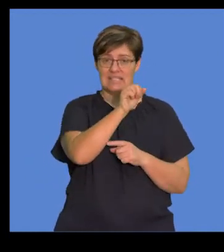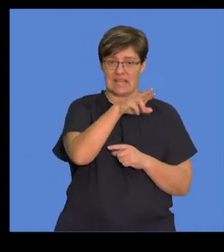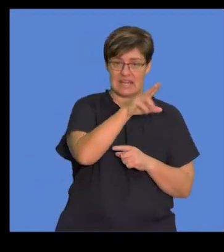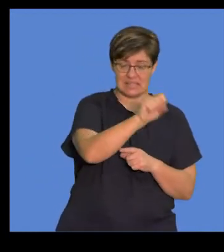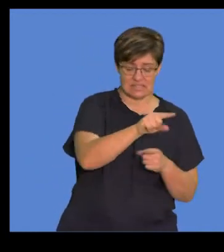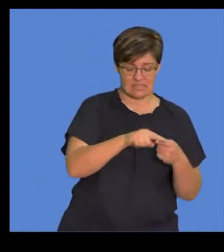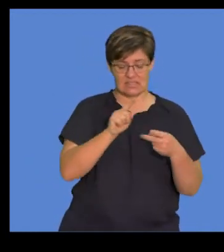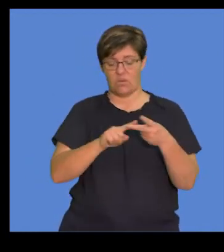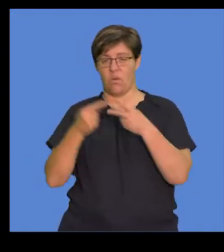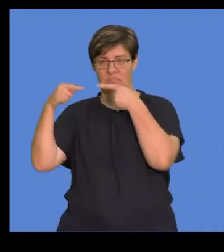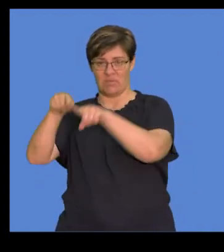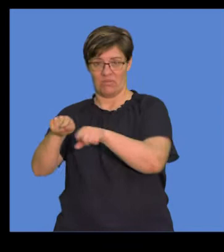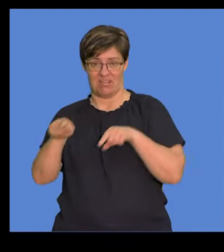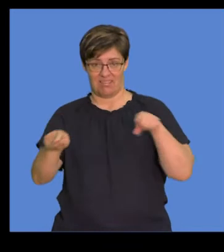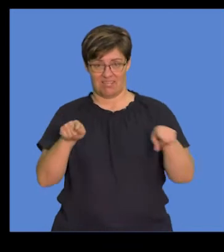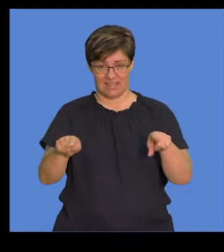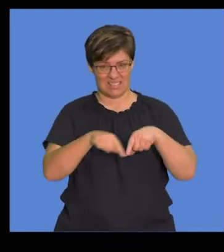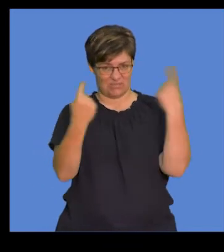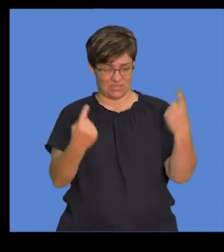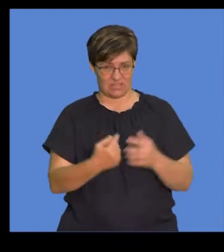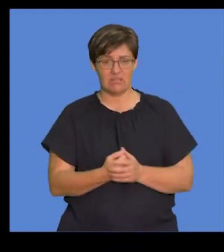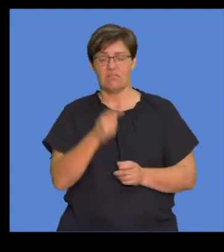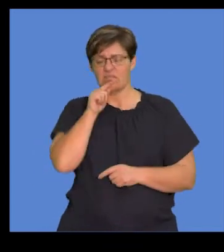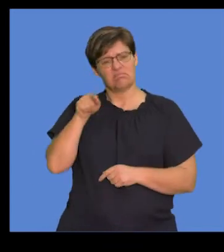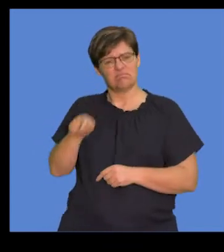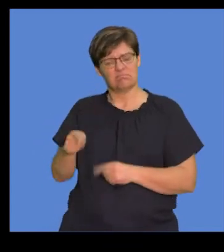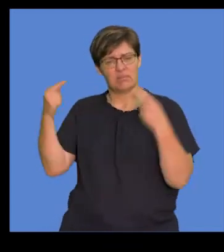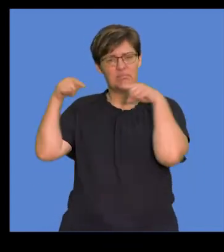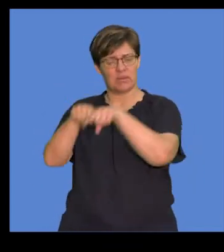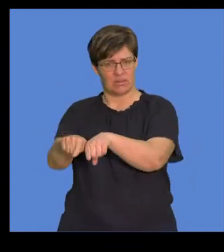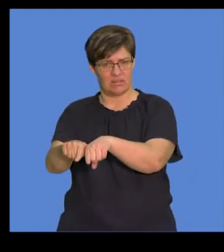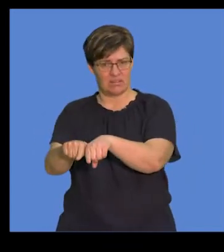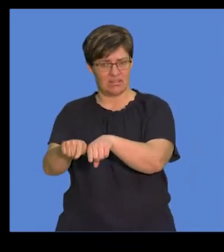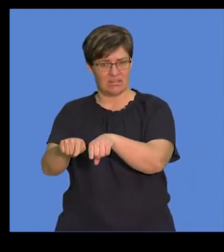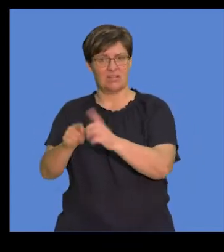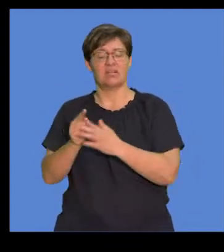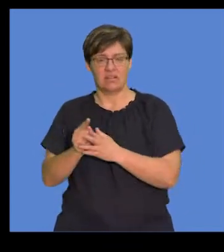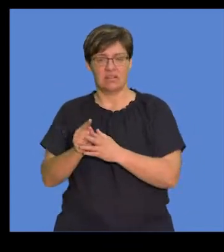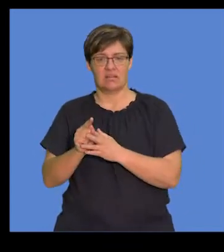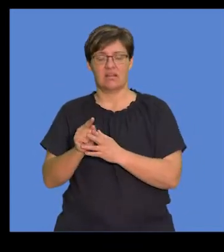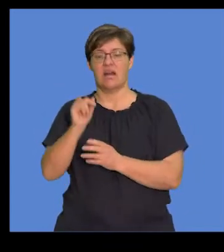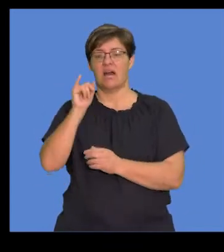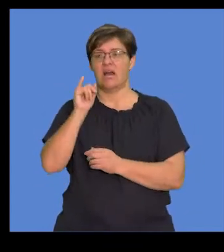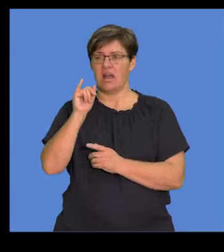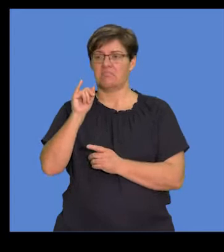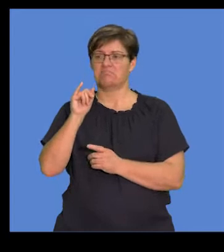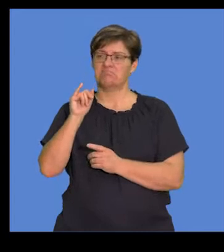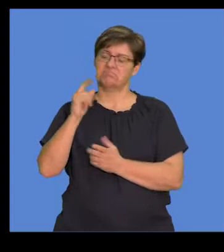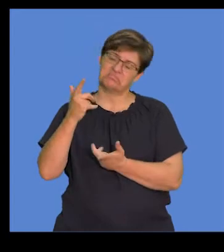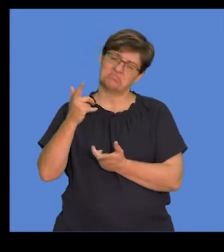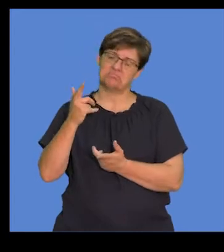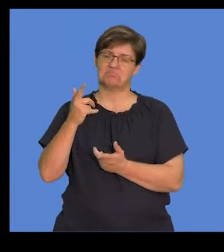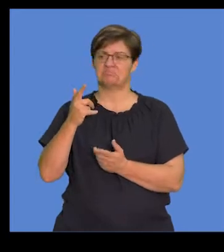or a series circuit. Now, if you talk of a parallel circuit, this has to do with current dividers.